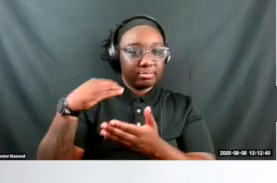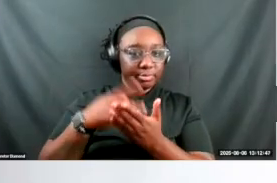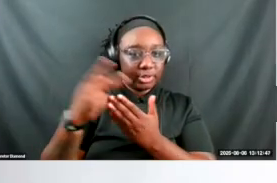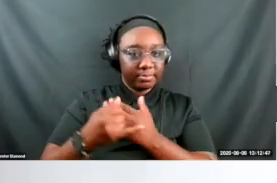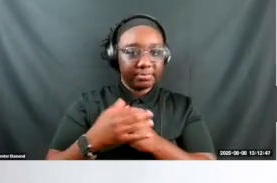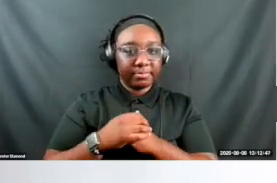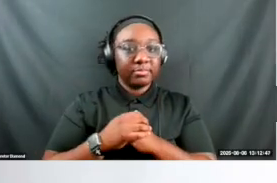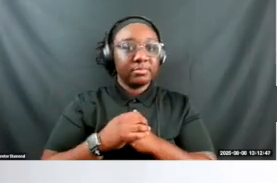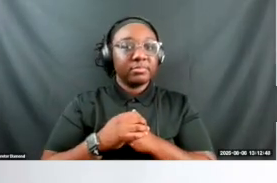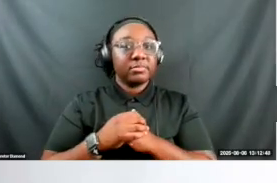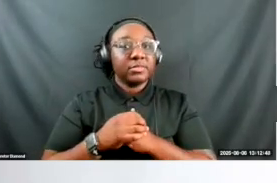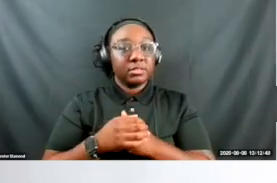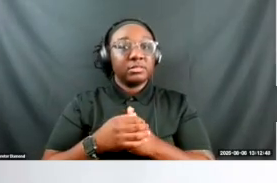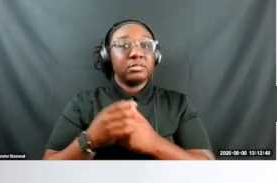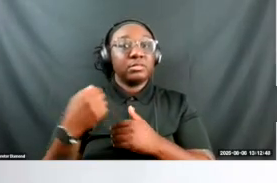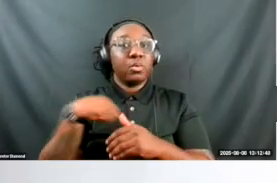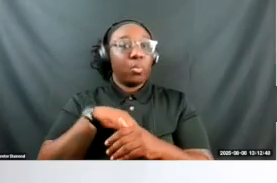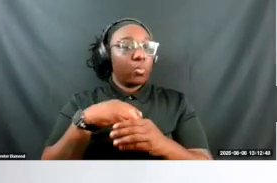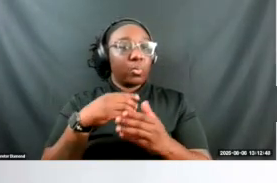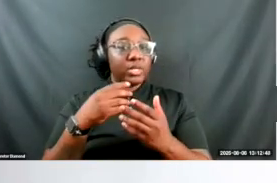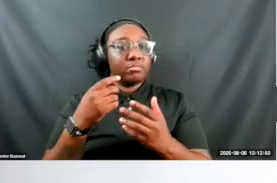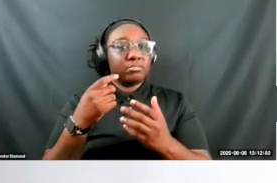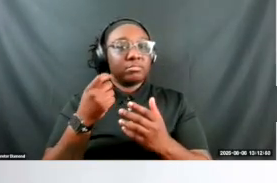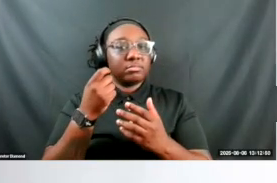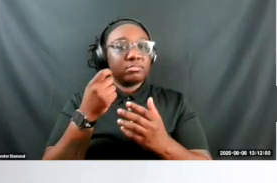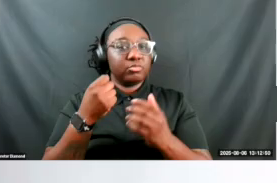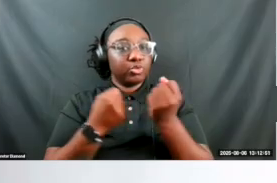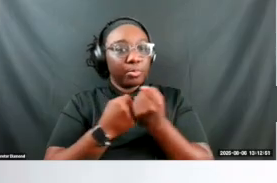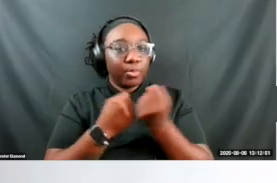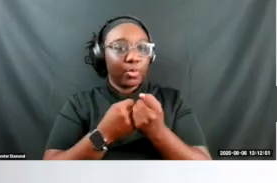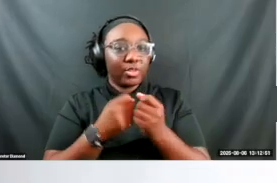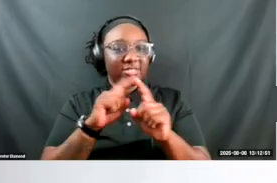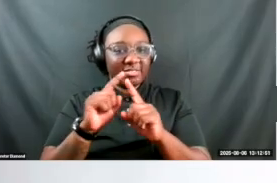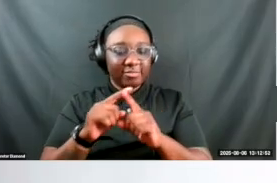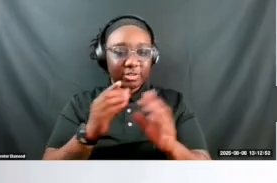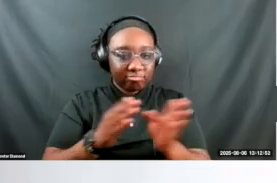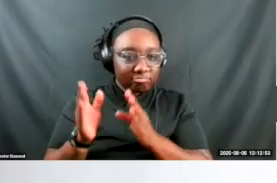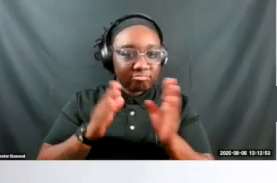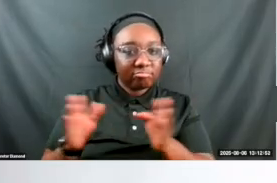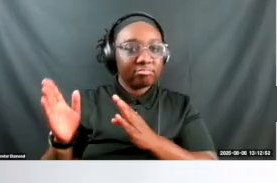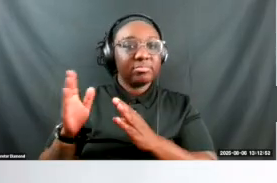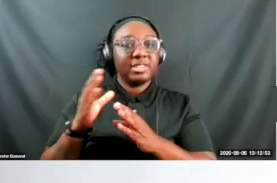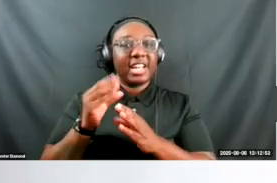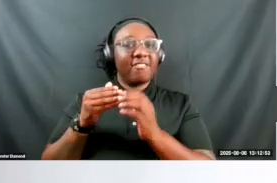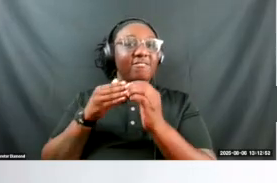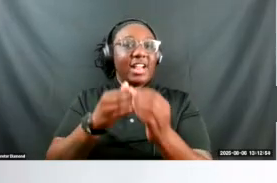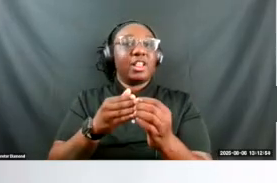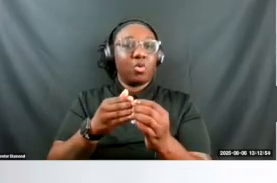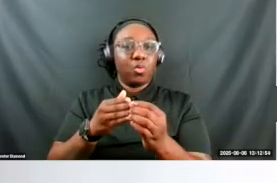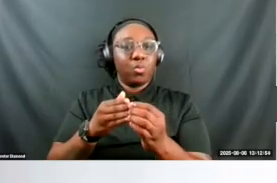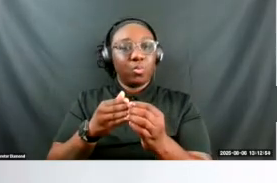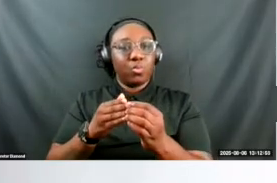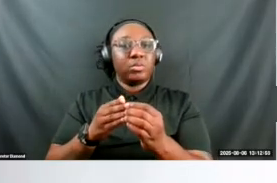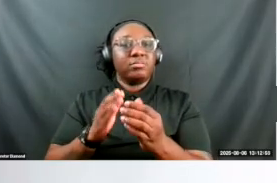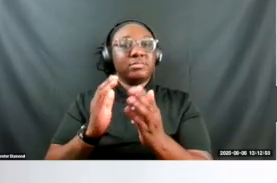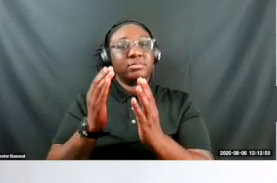other documents, such as the Senate Bill 350 Low-Income Barrier Study, the Mobile Source Strategy, and the Senate Bill 150